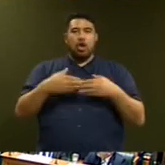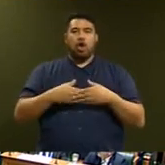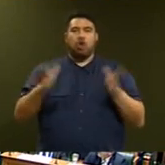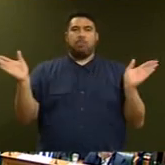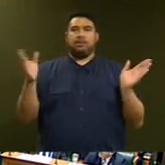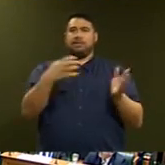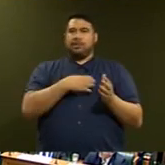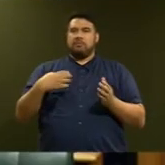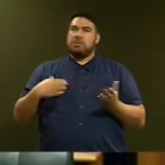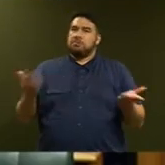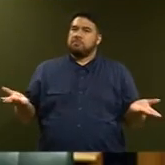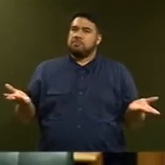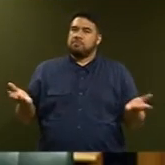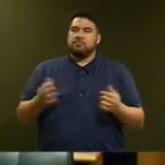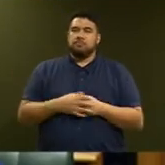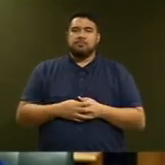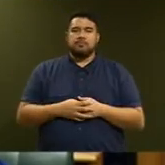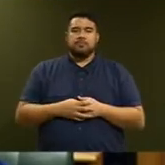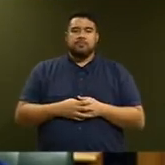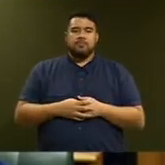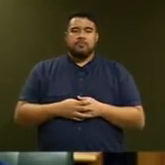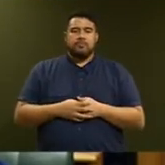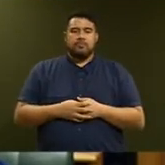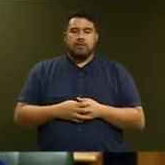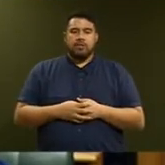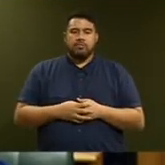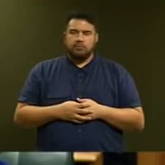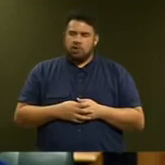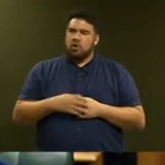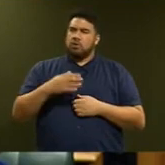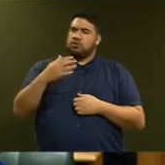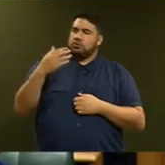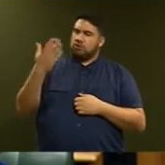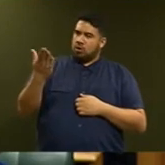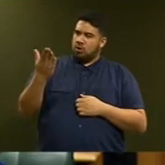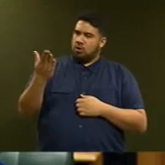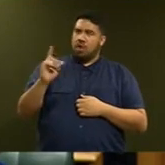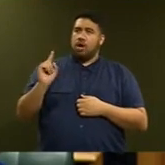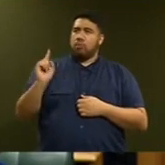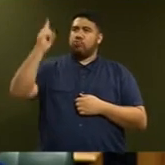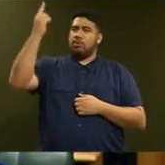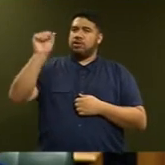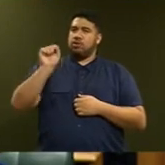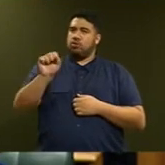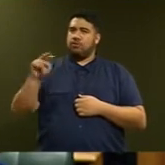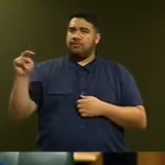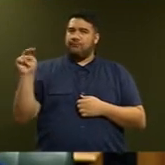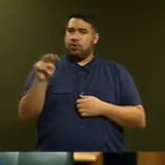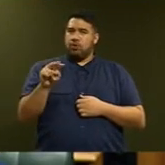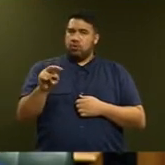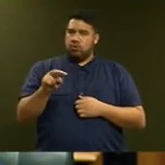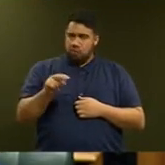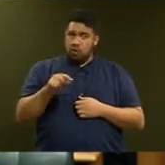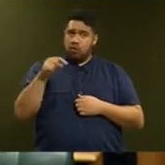So, order. Is the position quite clear then, from the Prime Minister's perspective, that this went through